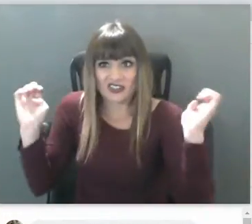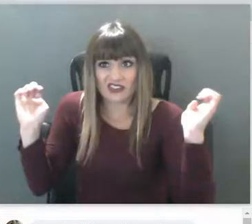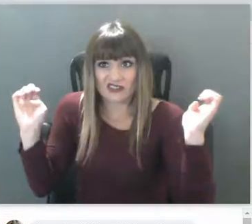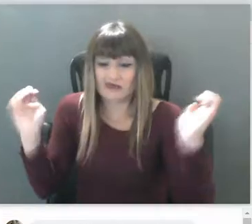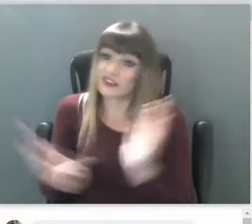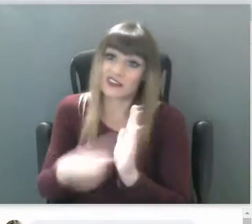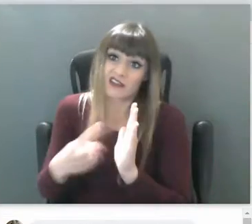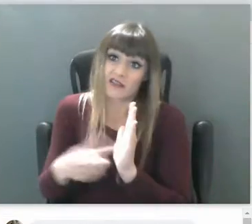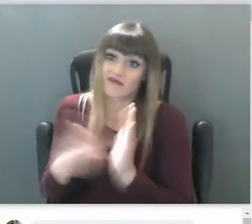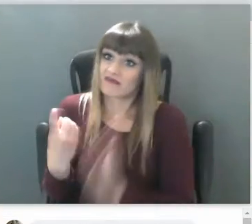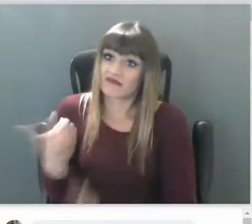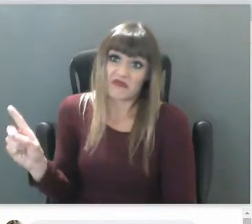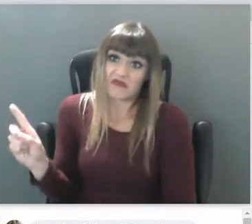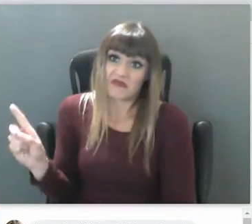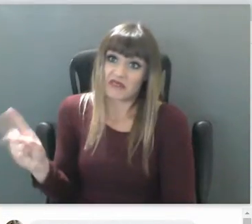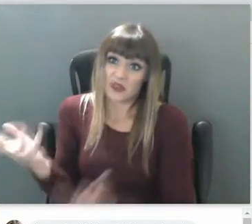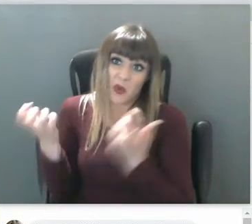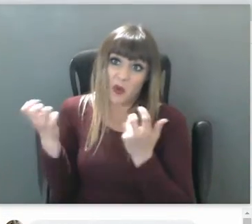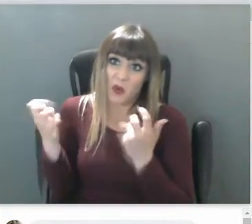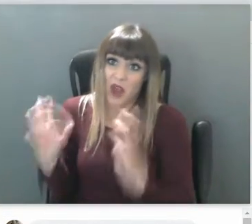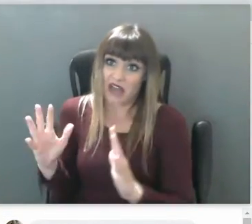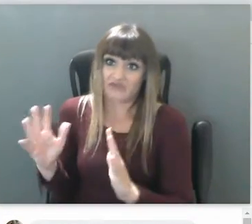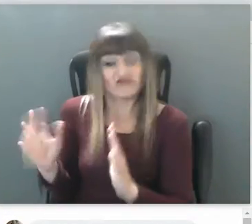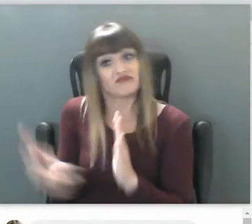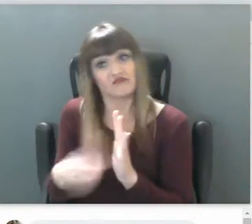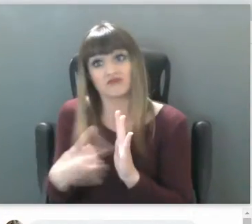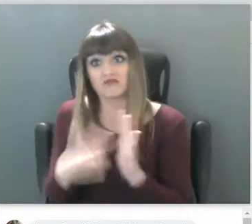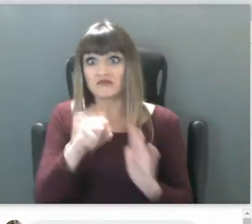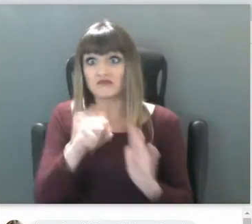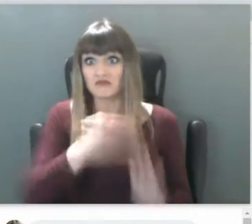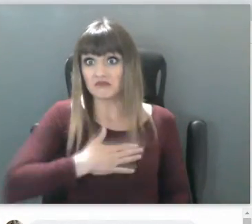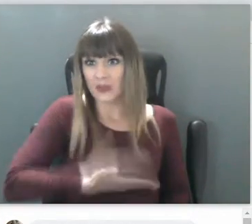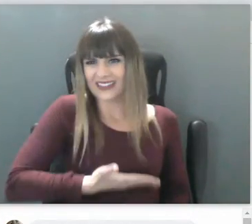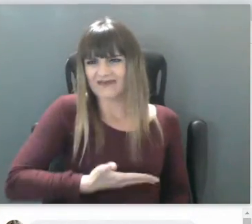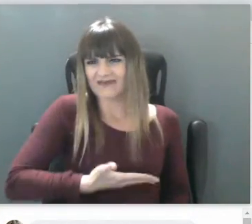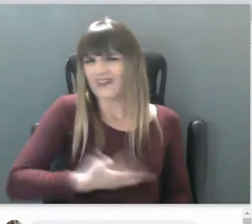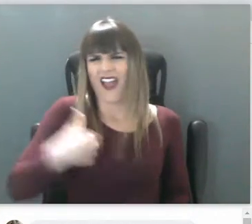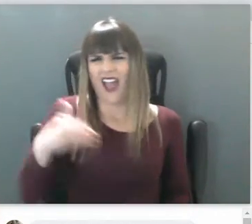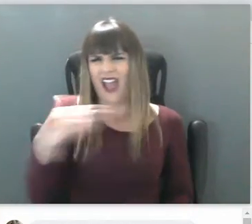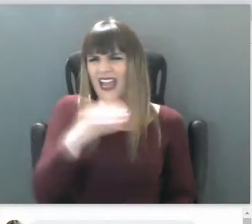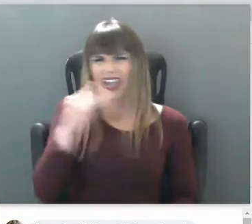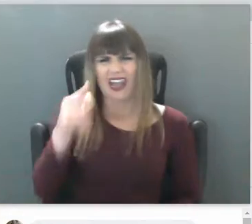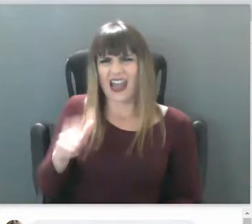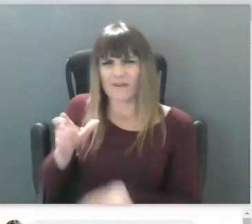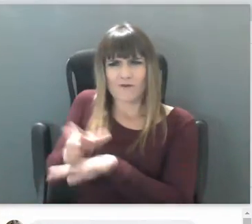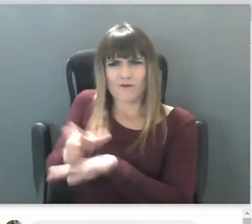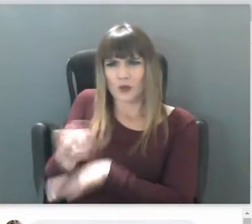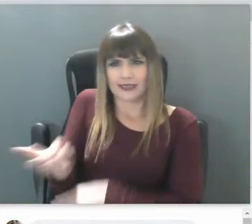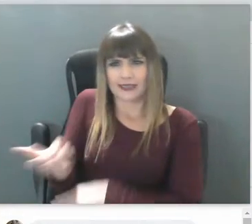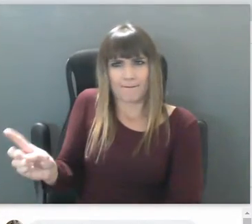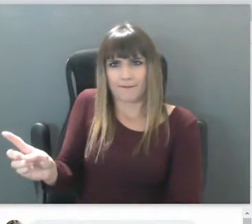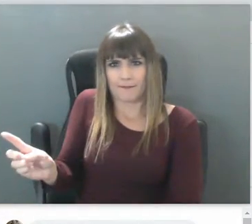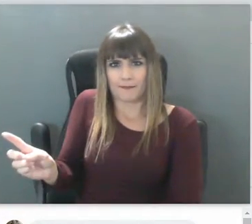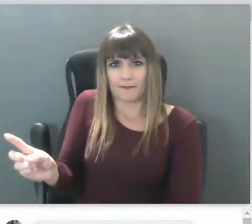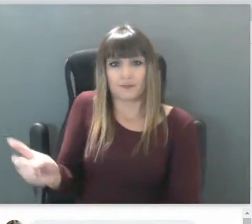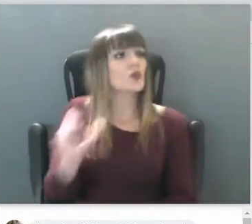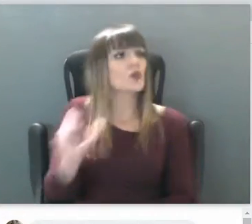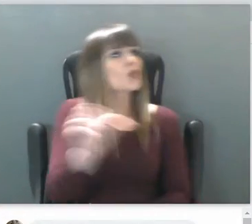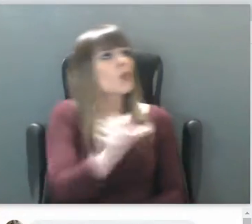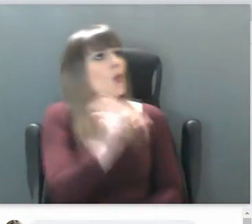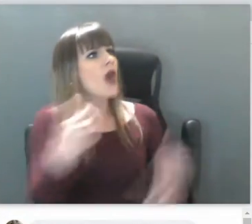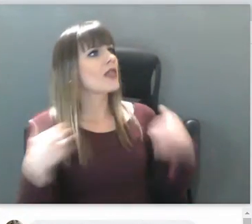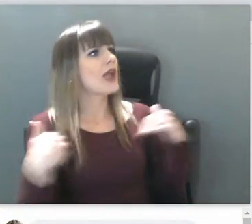they do, sometimes they don't. I never make them do it if they don't want to. Now, Gwen, besides our little porcupine friends here, what other animals do you take care